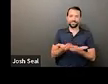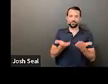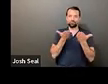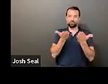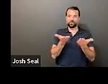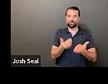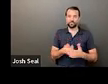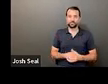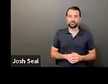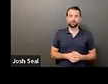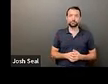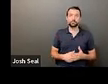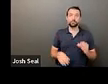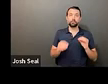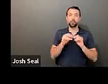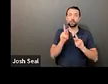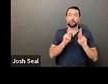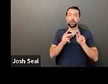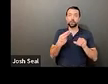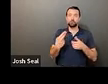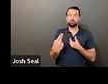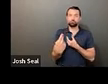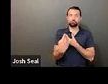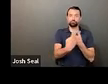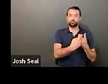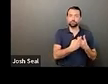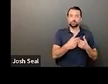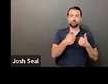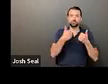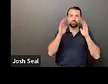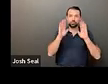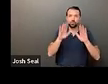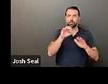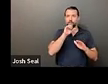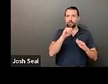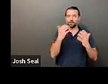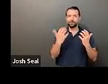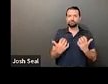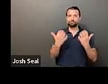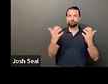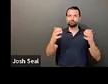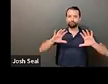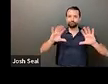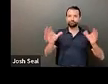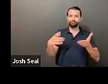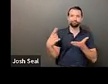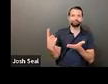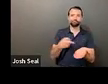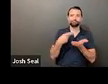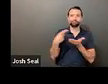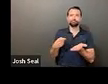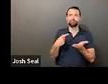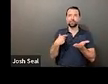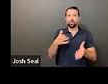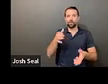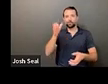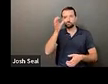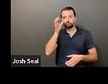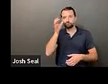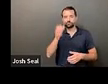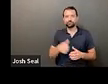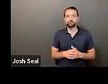the merrier. We love it when, you know, we love big old groups, and we want to hear what you have to say. We are